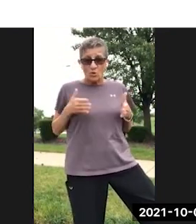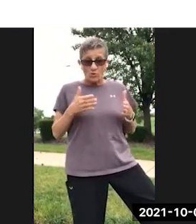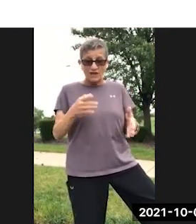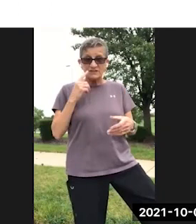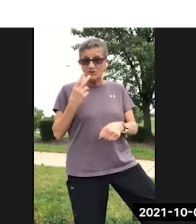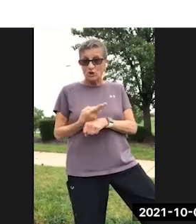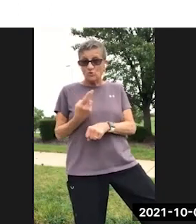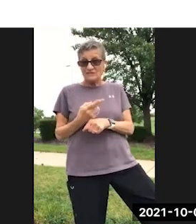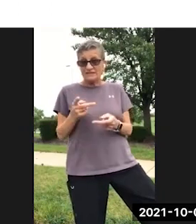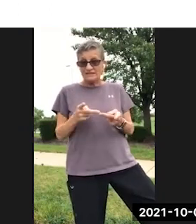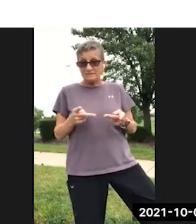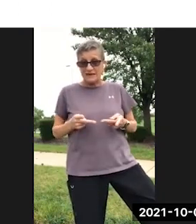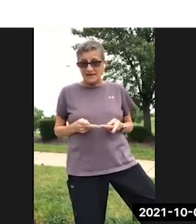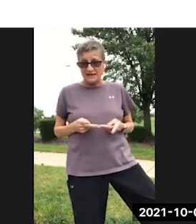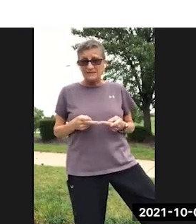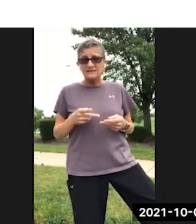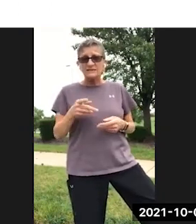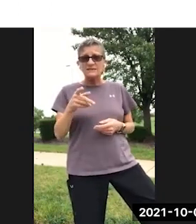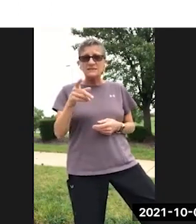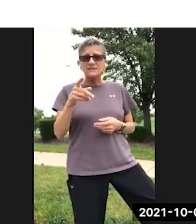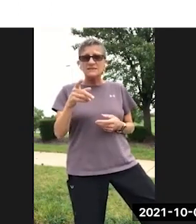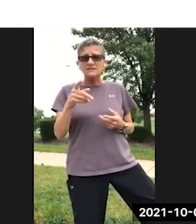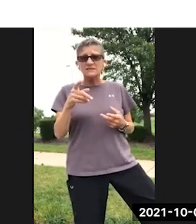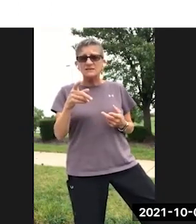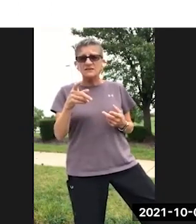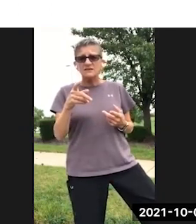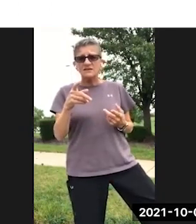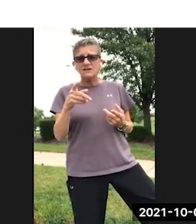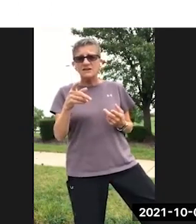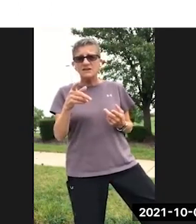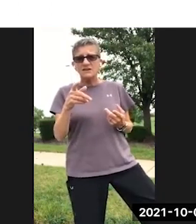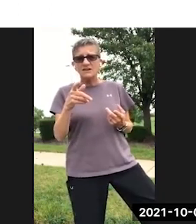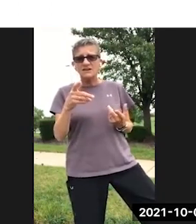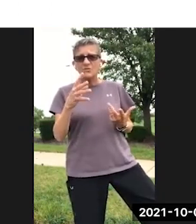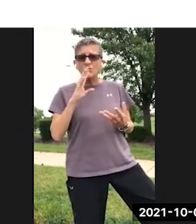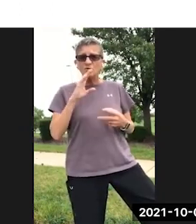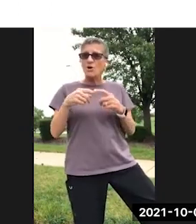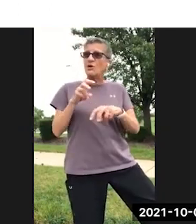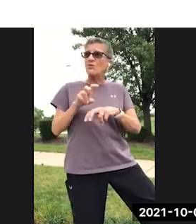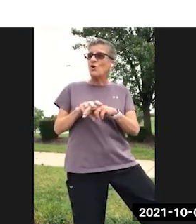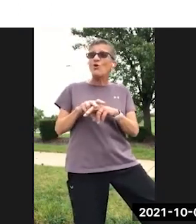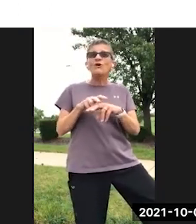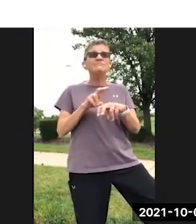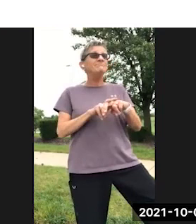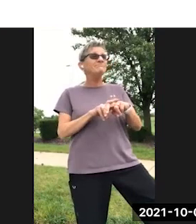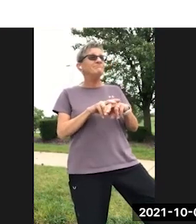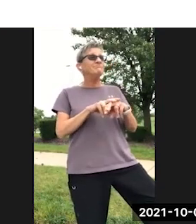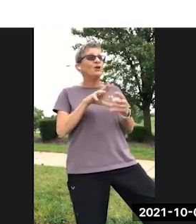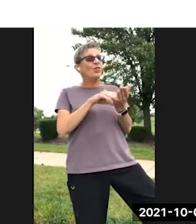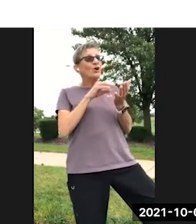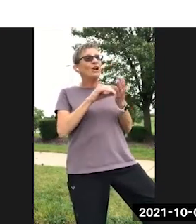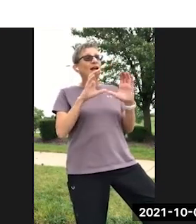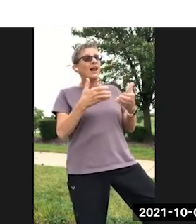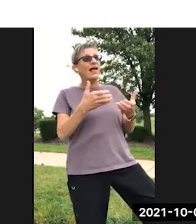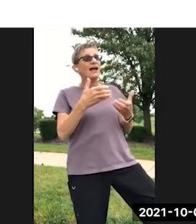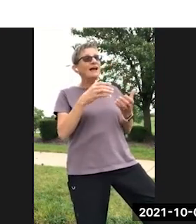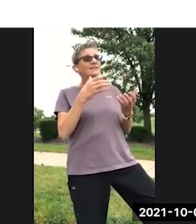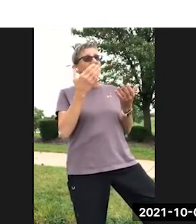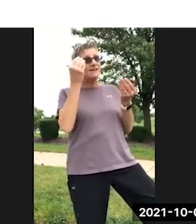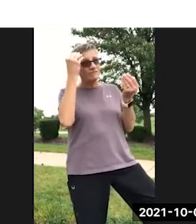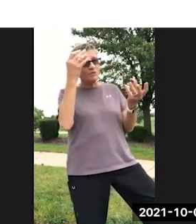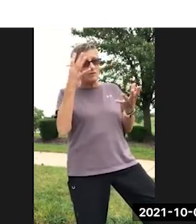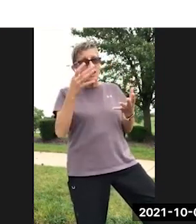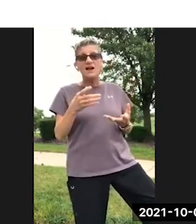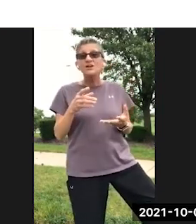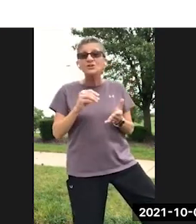space, as we spoke about, while it's a norm to sit while learning classroom material, students can effectively